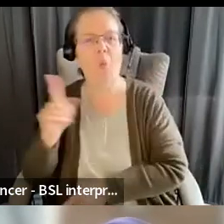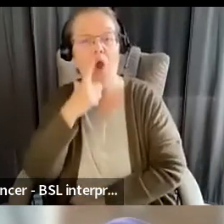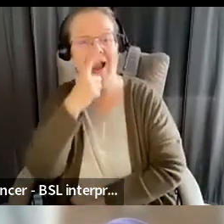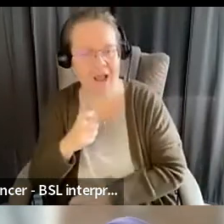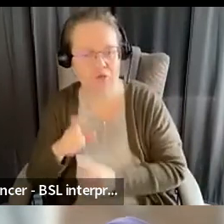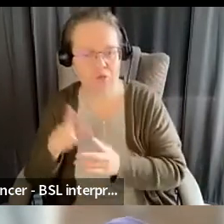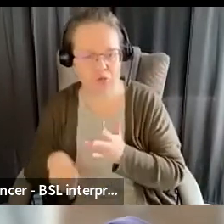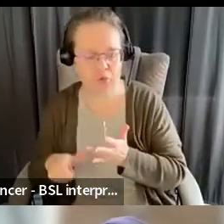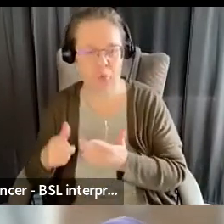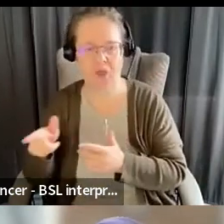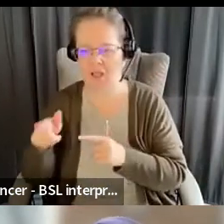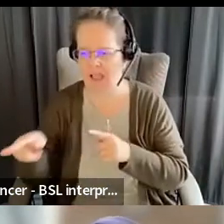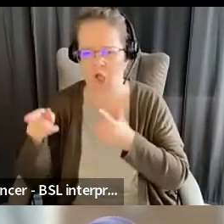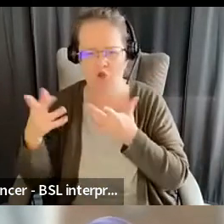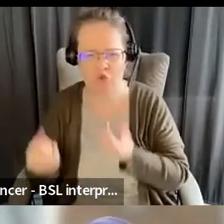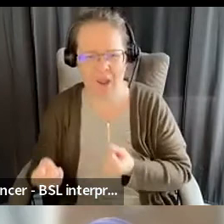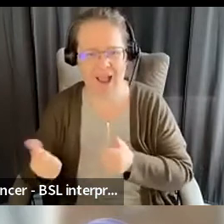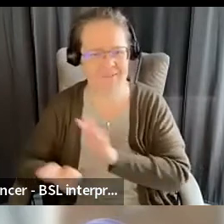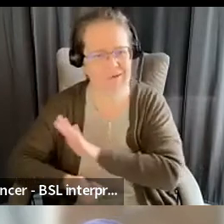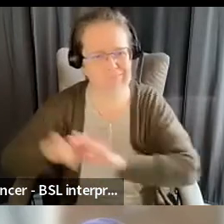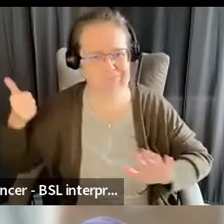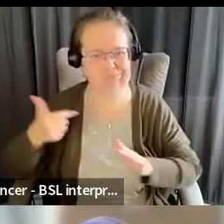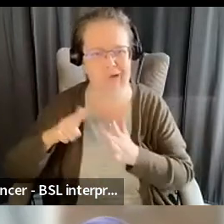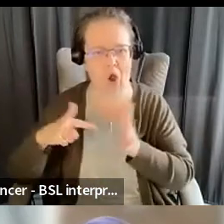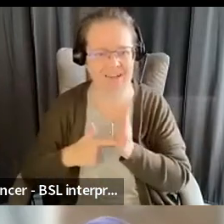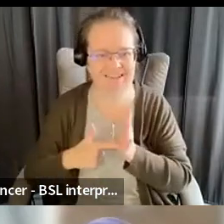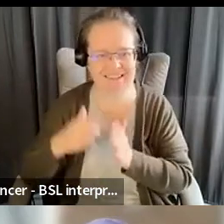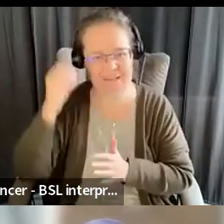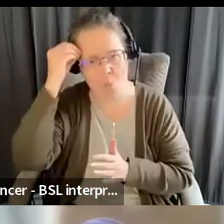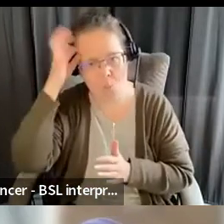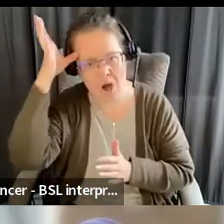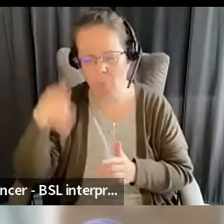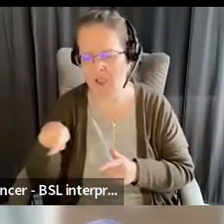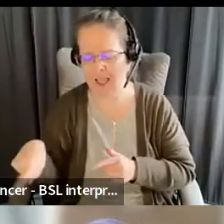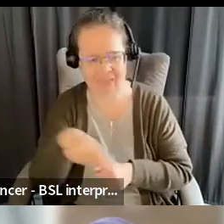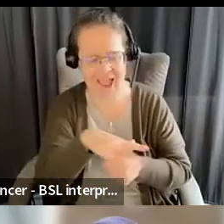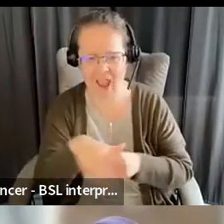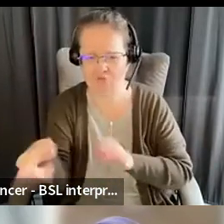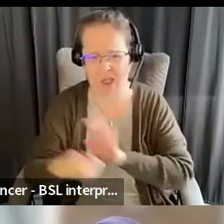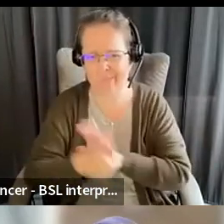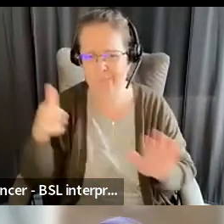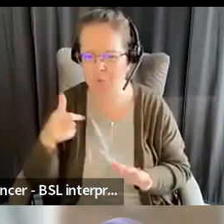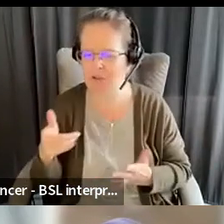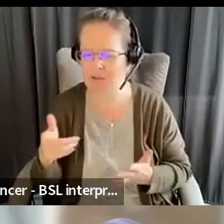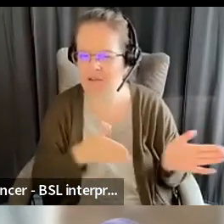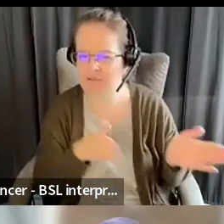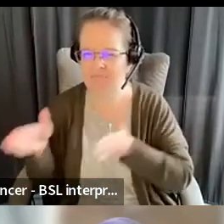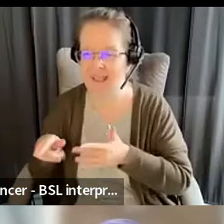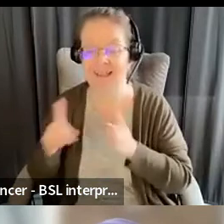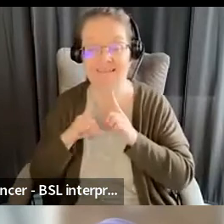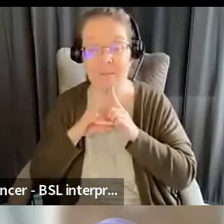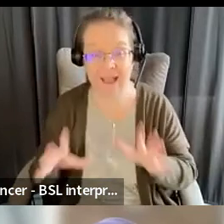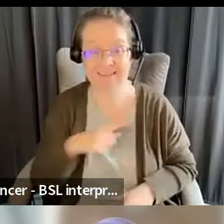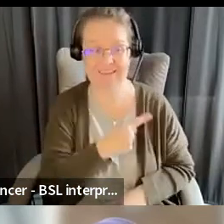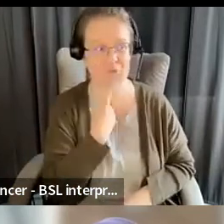you got a really keen interest in IT? Like, is there a specific area you are really good at? And it's amazing to have somebody